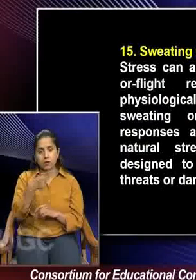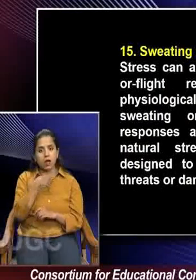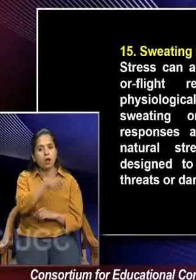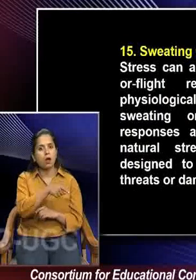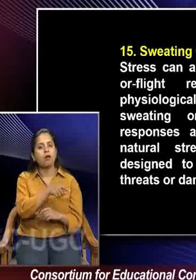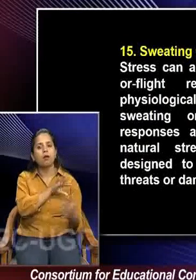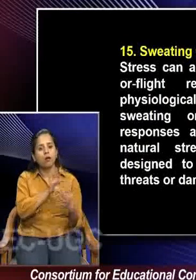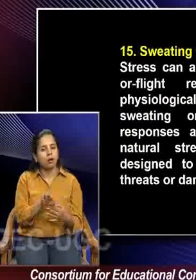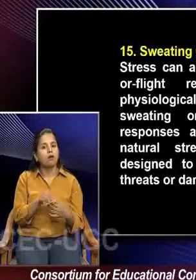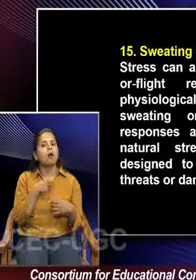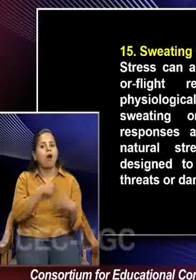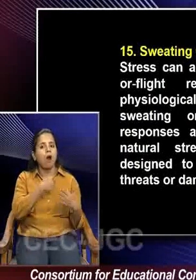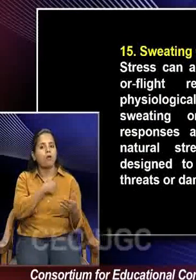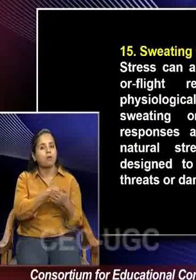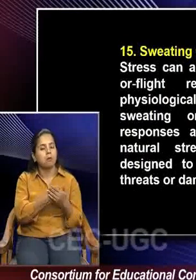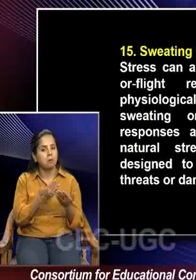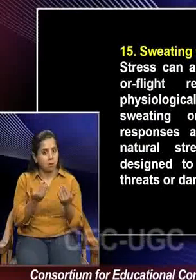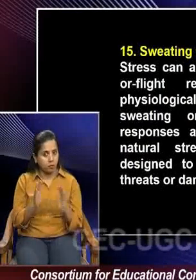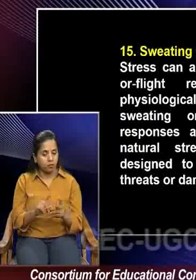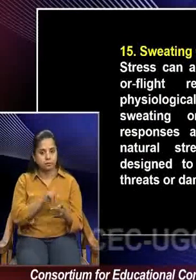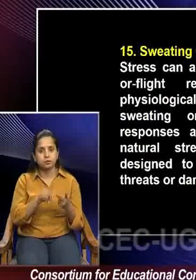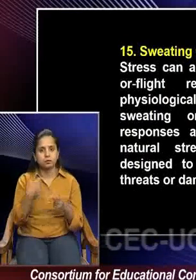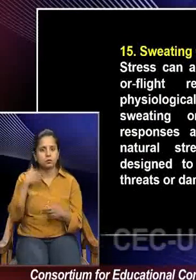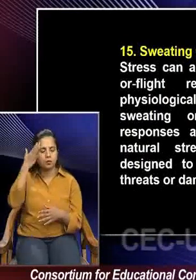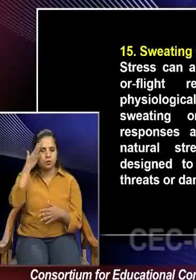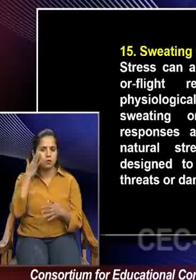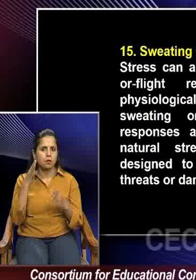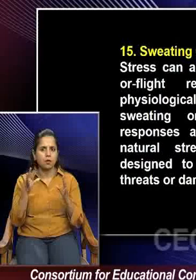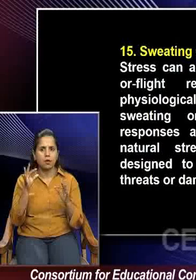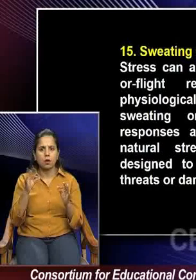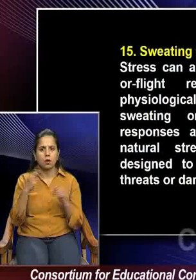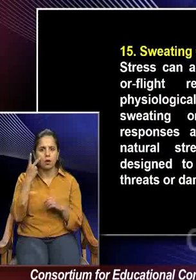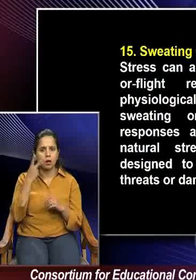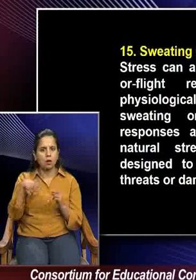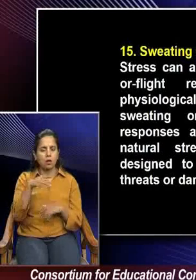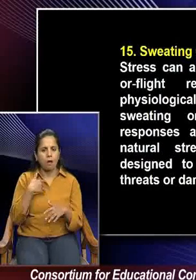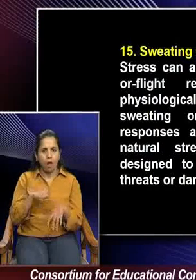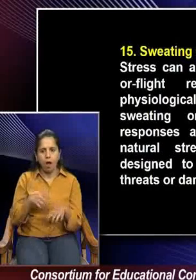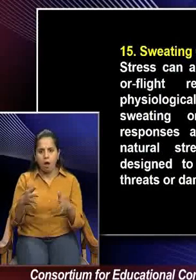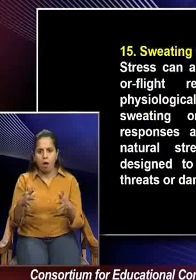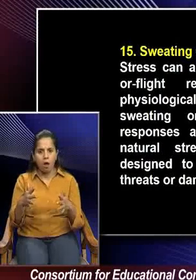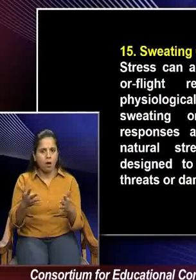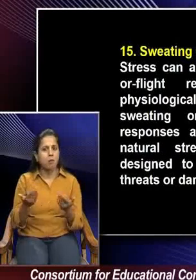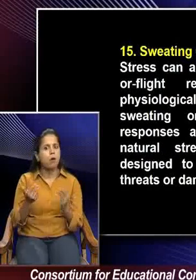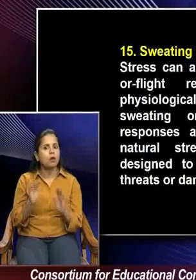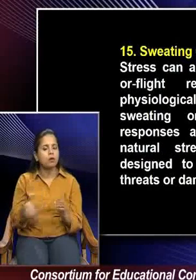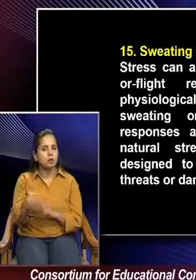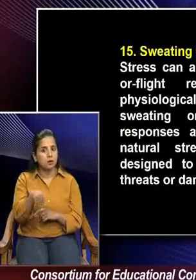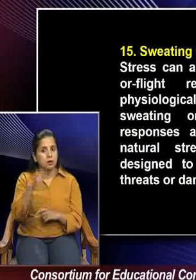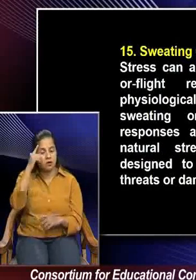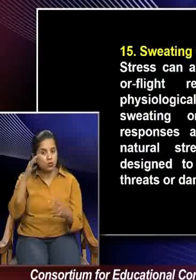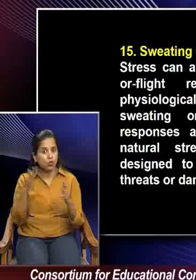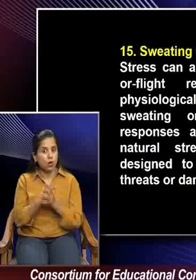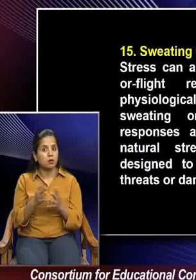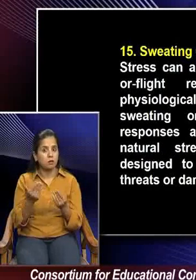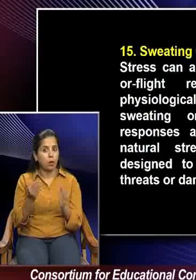systems. Next is your sweating or clammy hands. The stress can